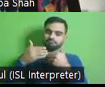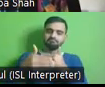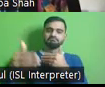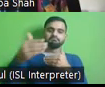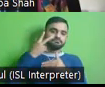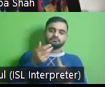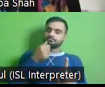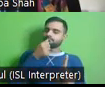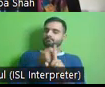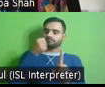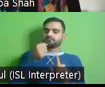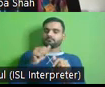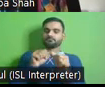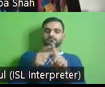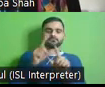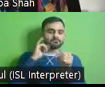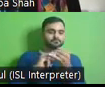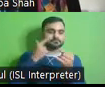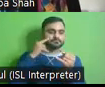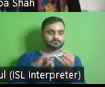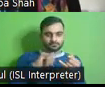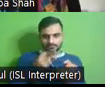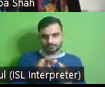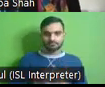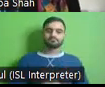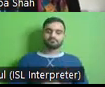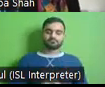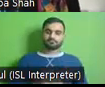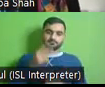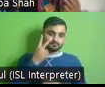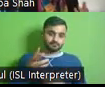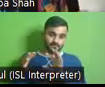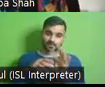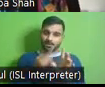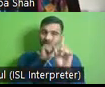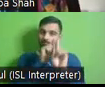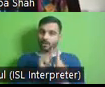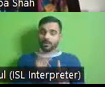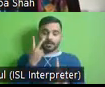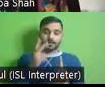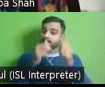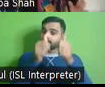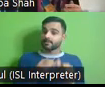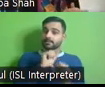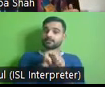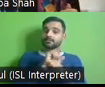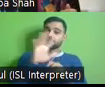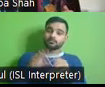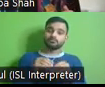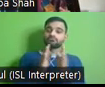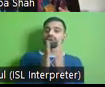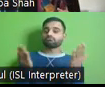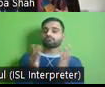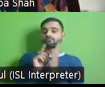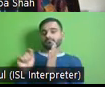also impacted the Adivasis. And as you kindly pointed out, the results of this work have been two books,